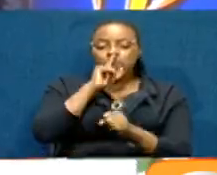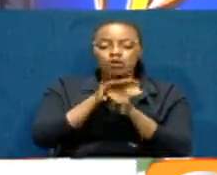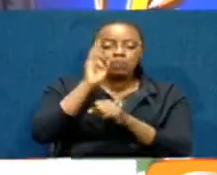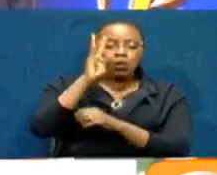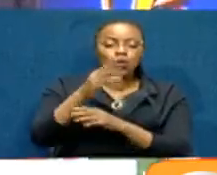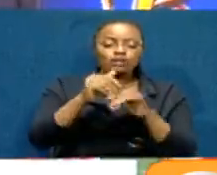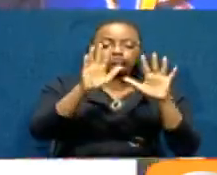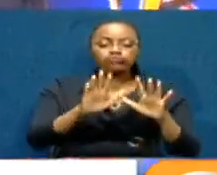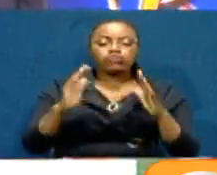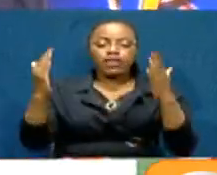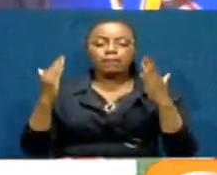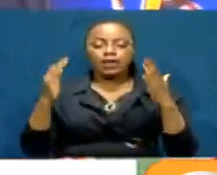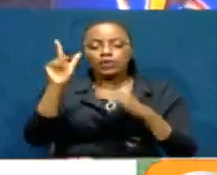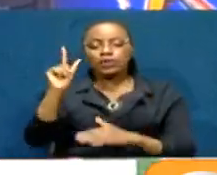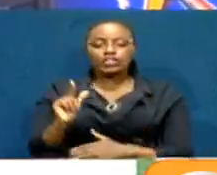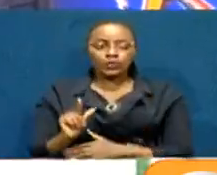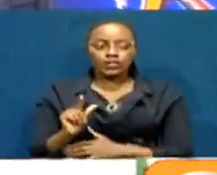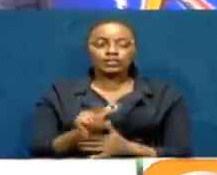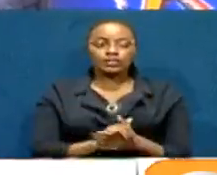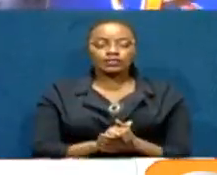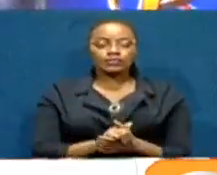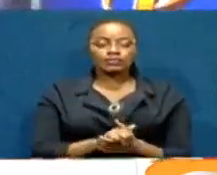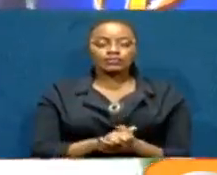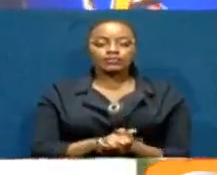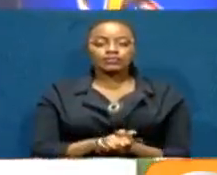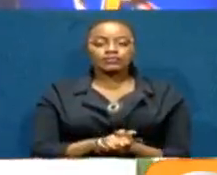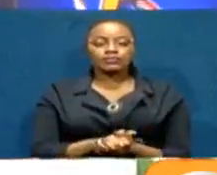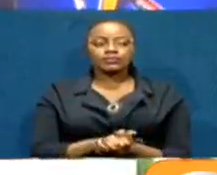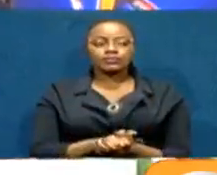ticket in the Meru region. Samugina, Citizen TV, Nairobi.